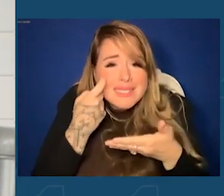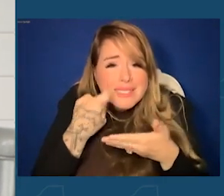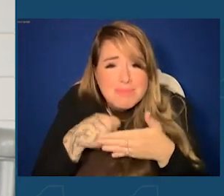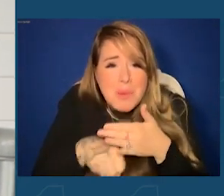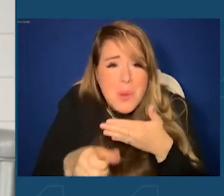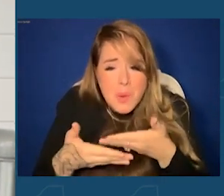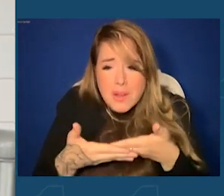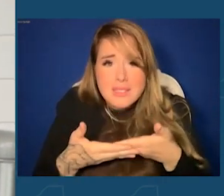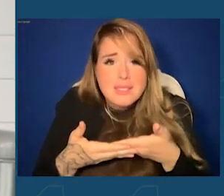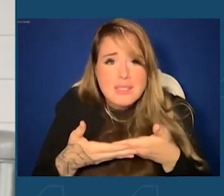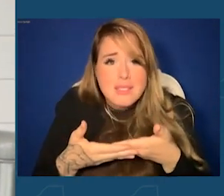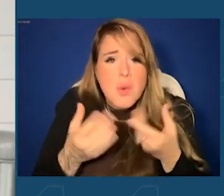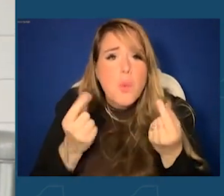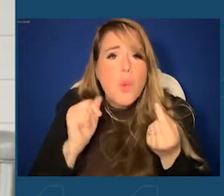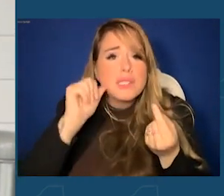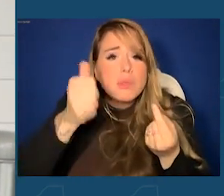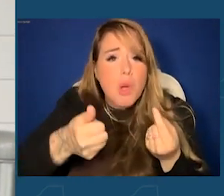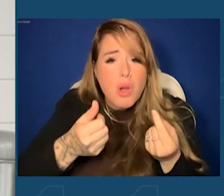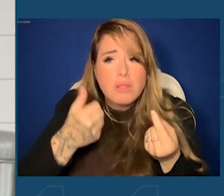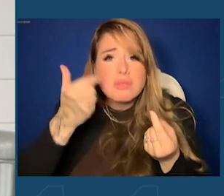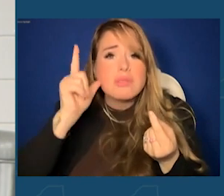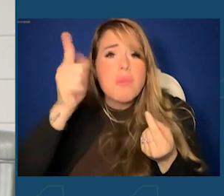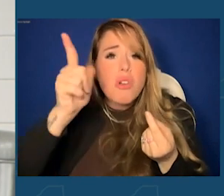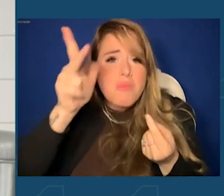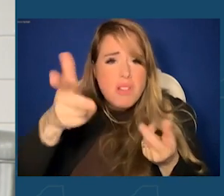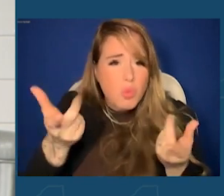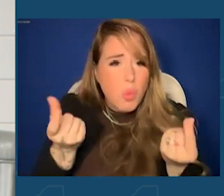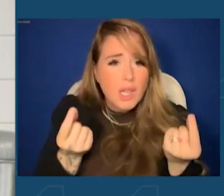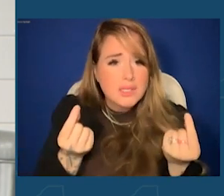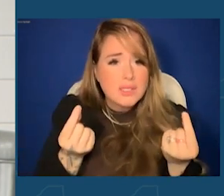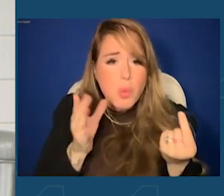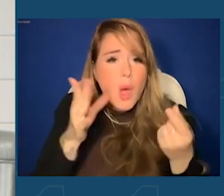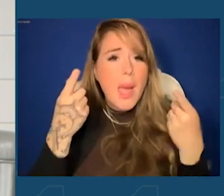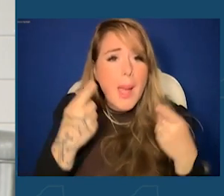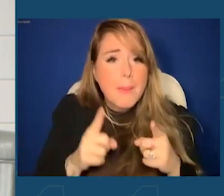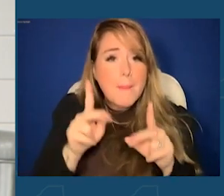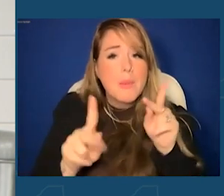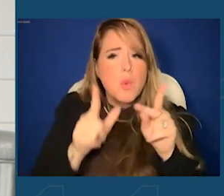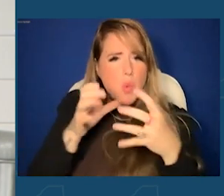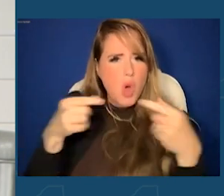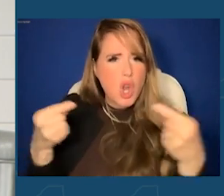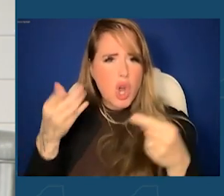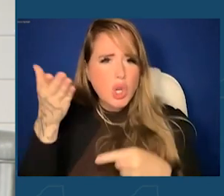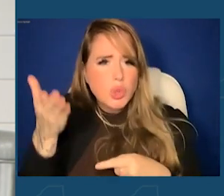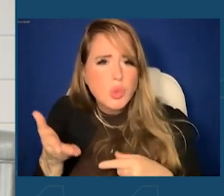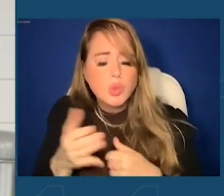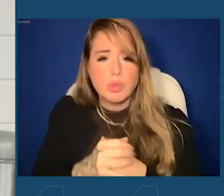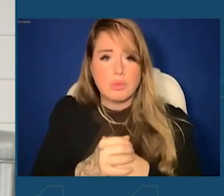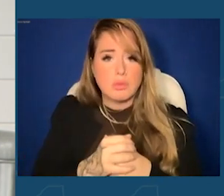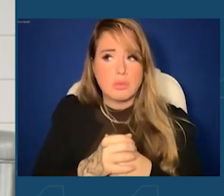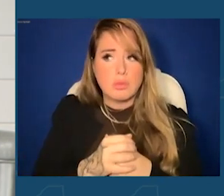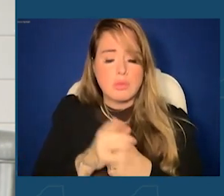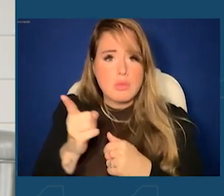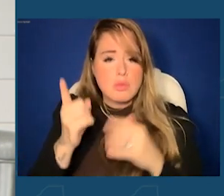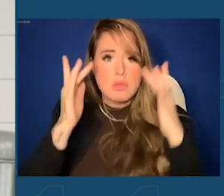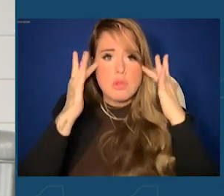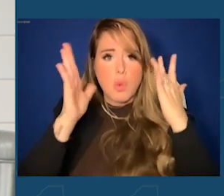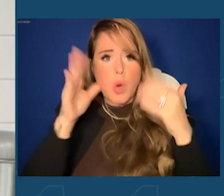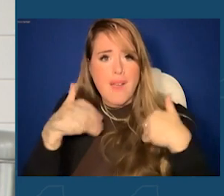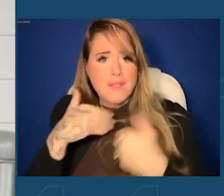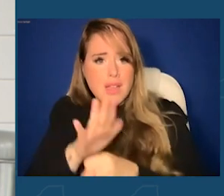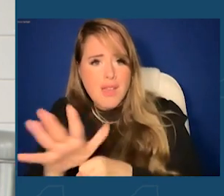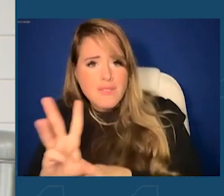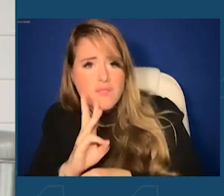day is going to bring. Will there be people on the road who want to do you harm? Will there be enough food and water the next